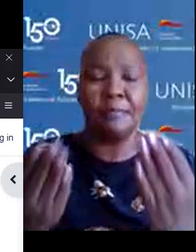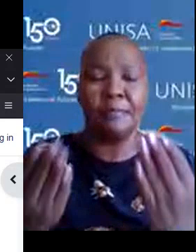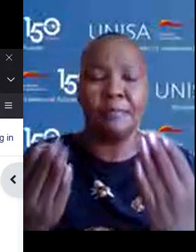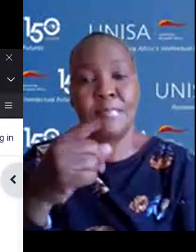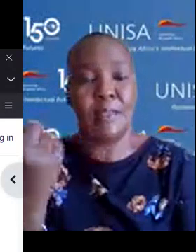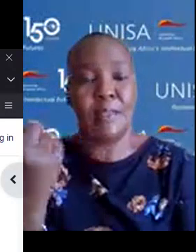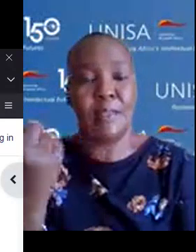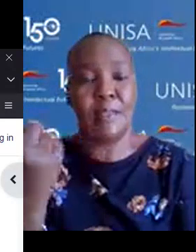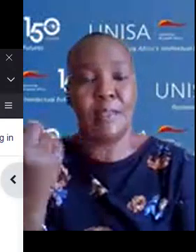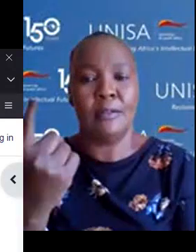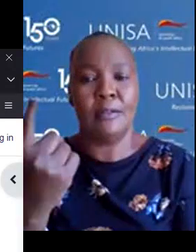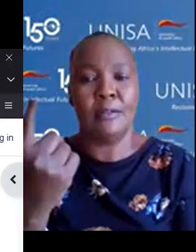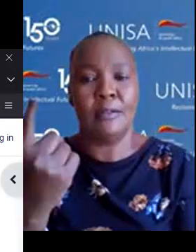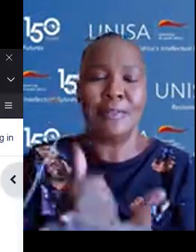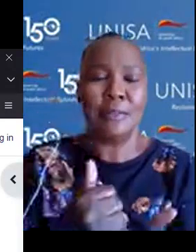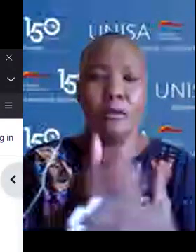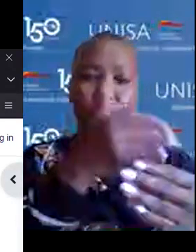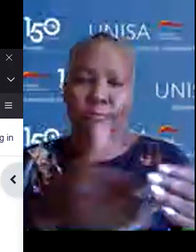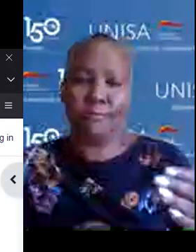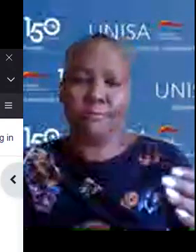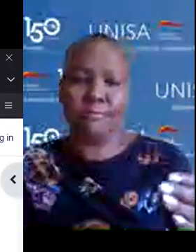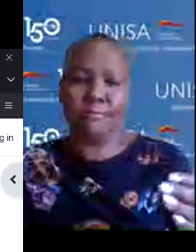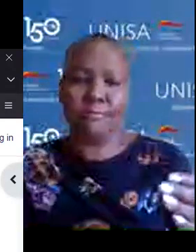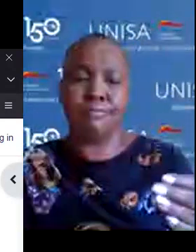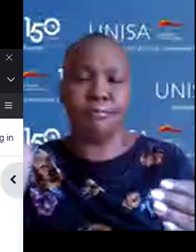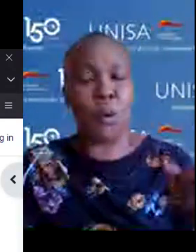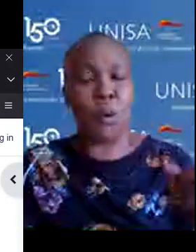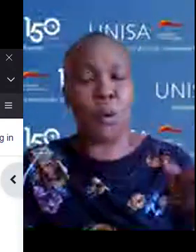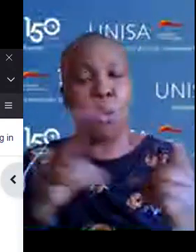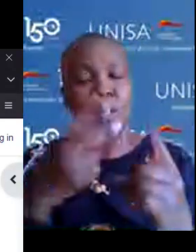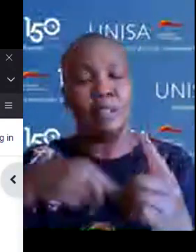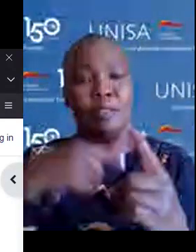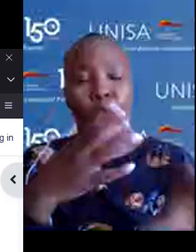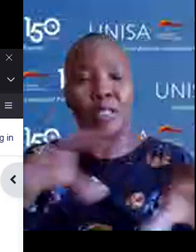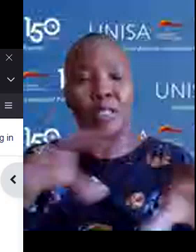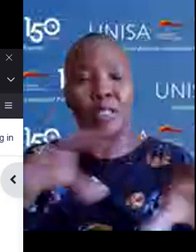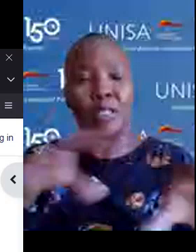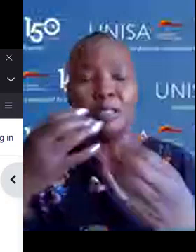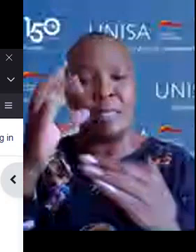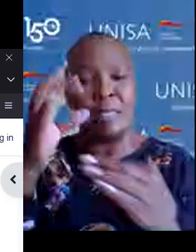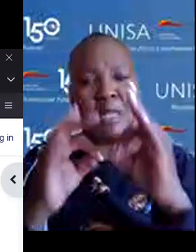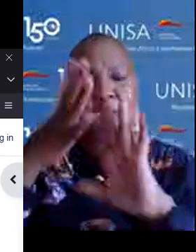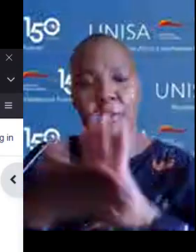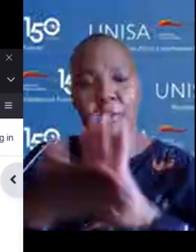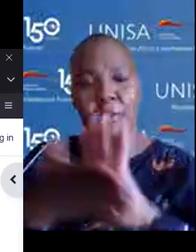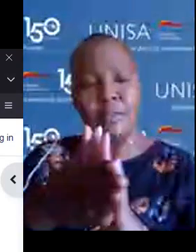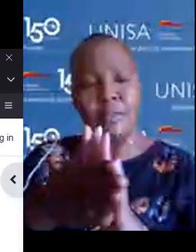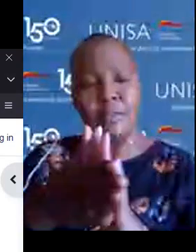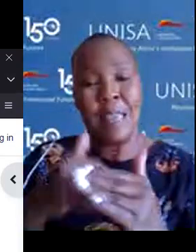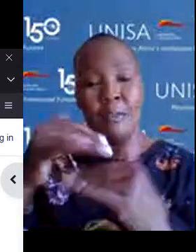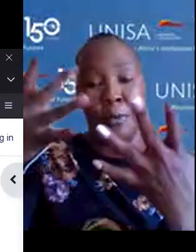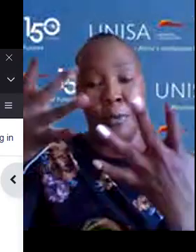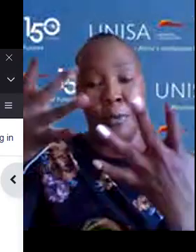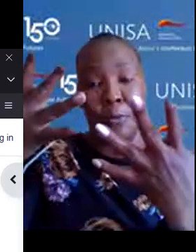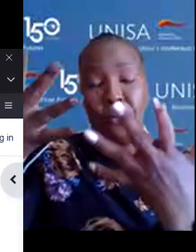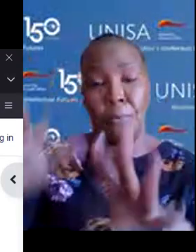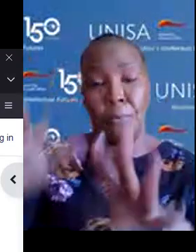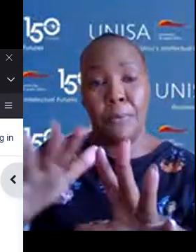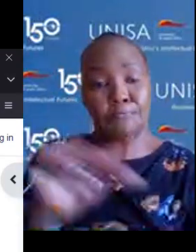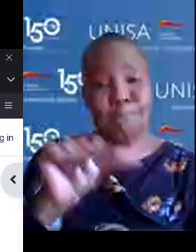sit through, watch us do the activities, explain everything, and then afterwards you come and do the